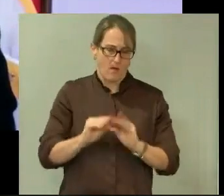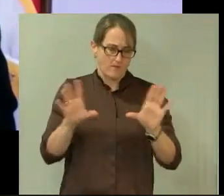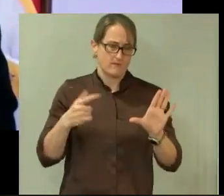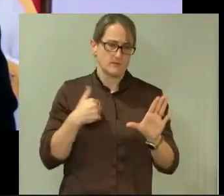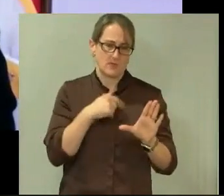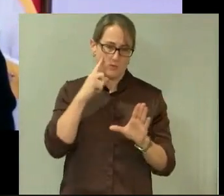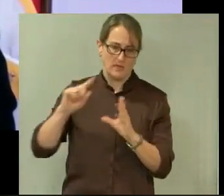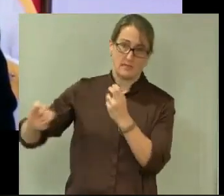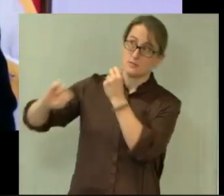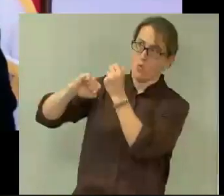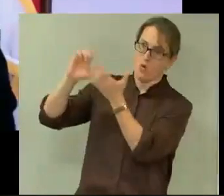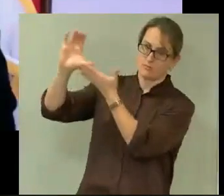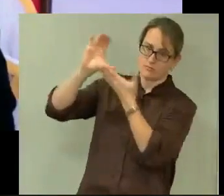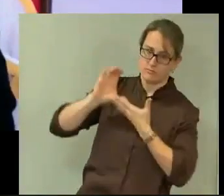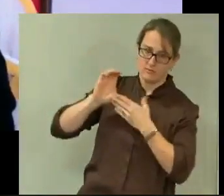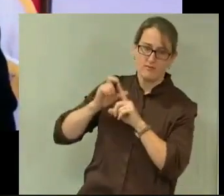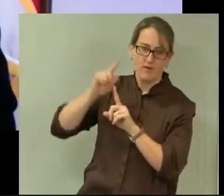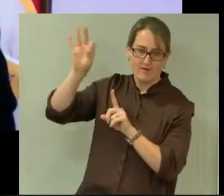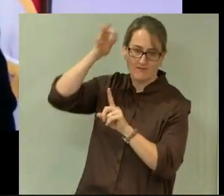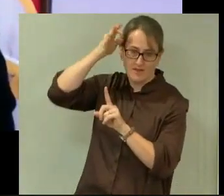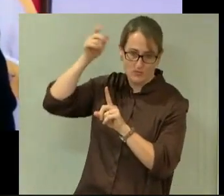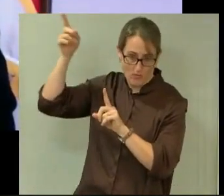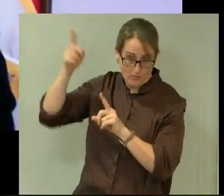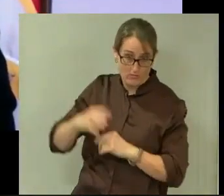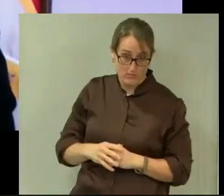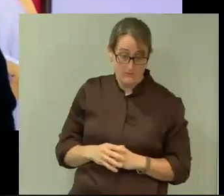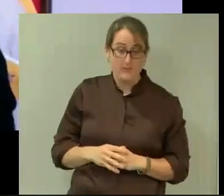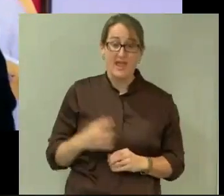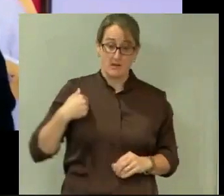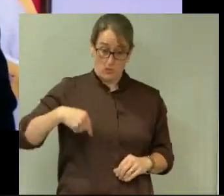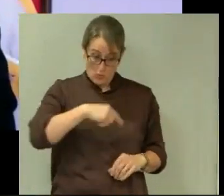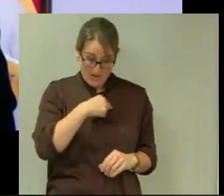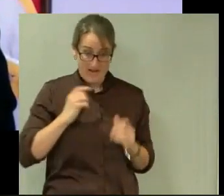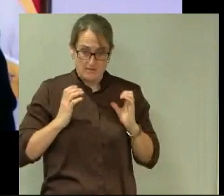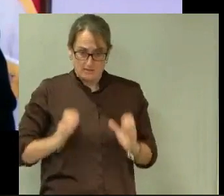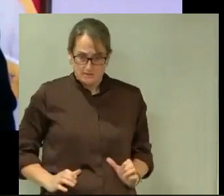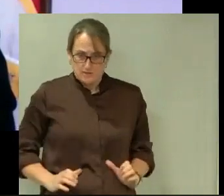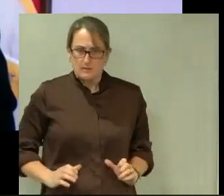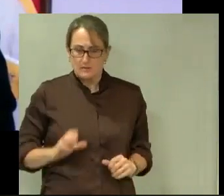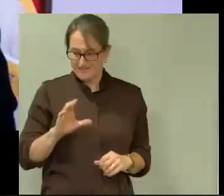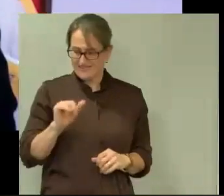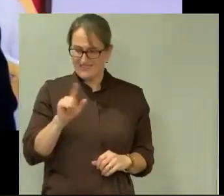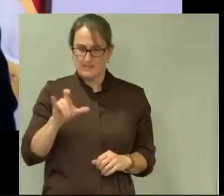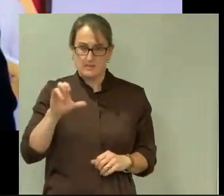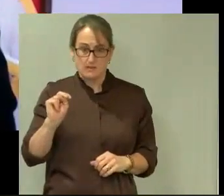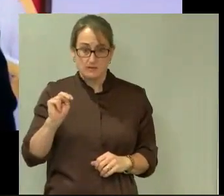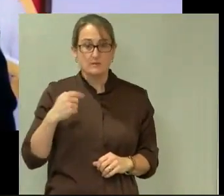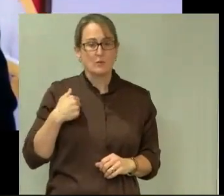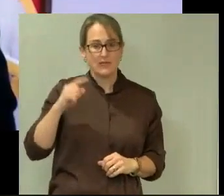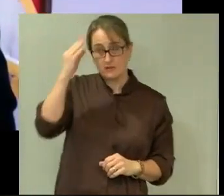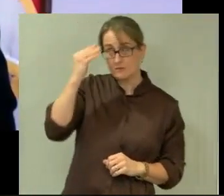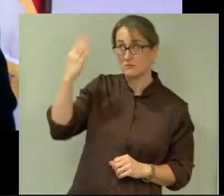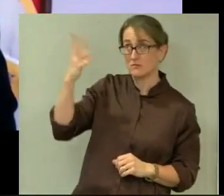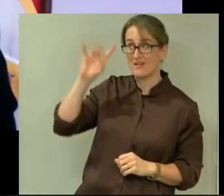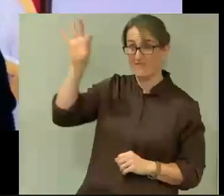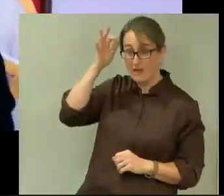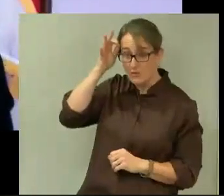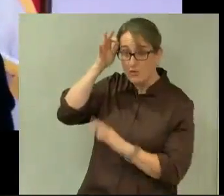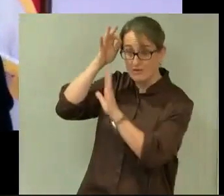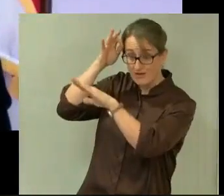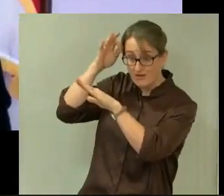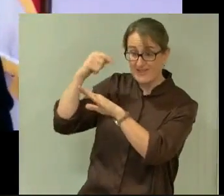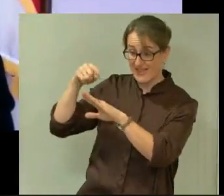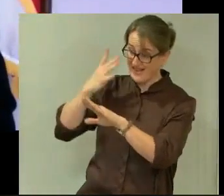And all of us in our roles as citizens should be doing that, making sure that the federal government understands that California and all of